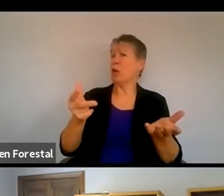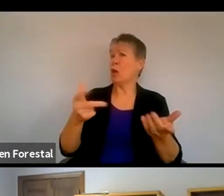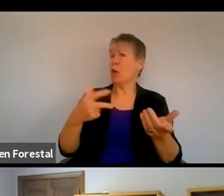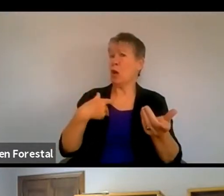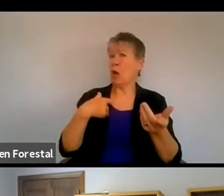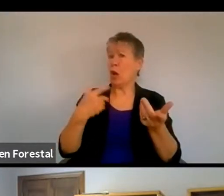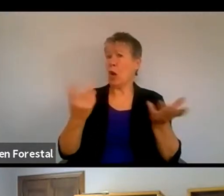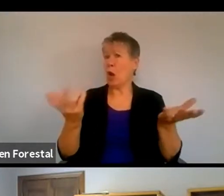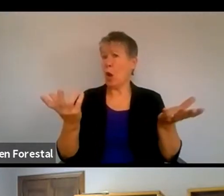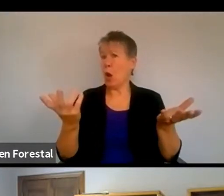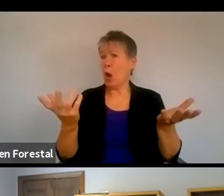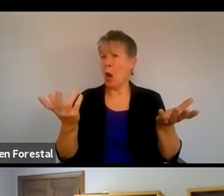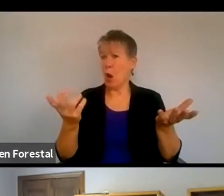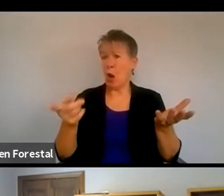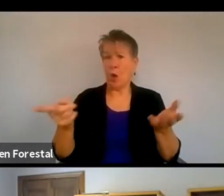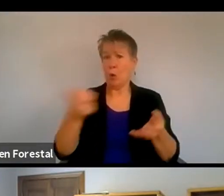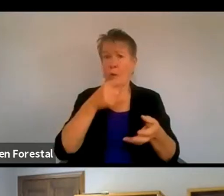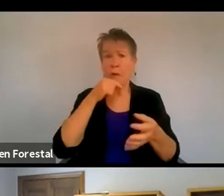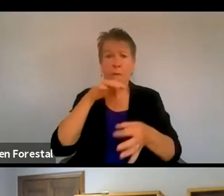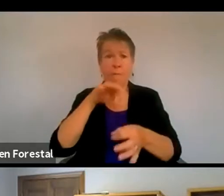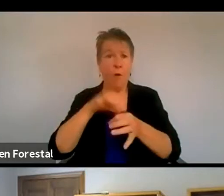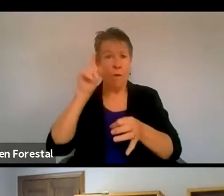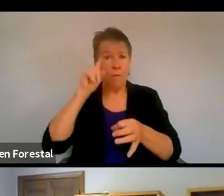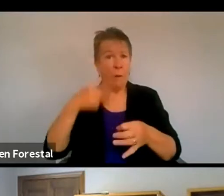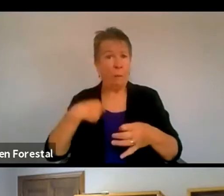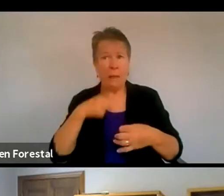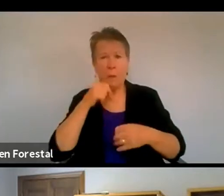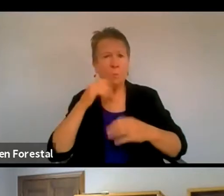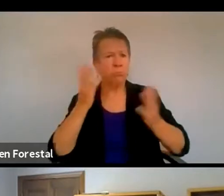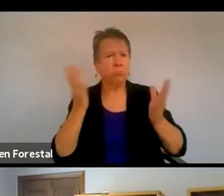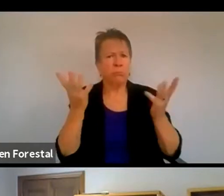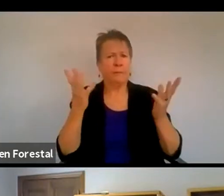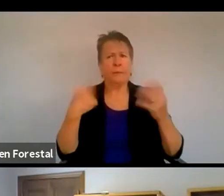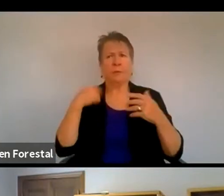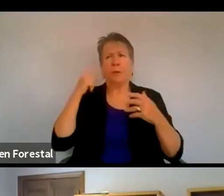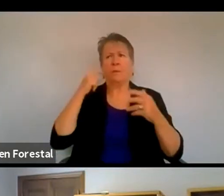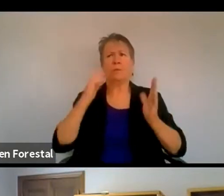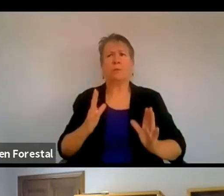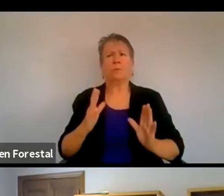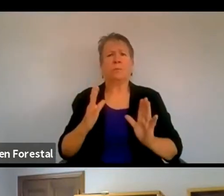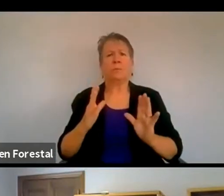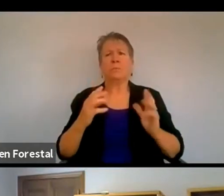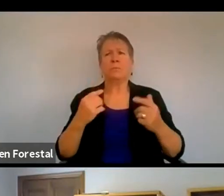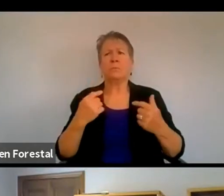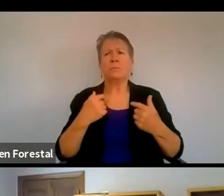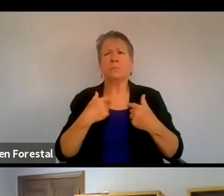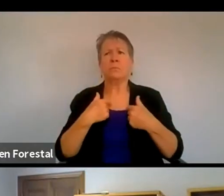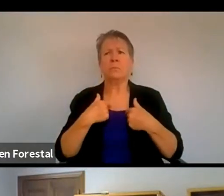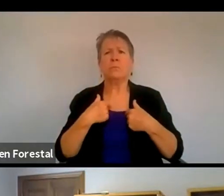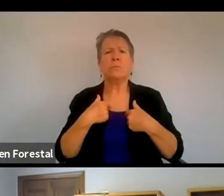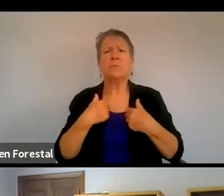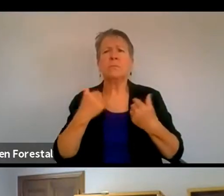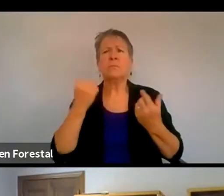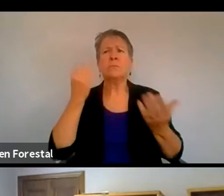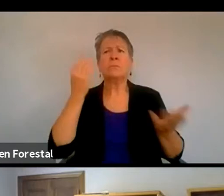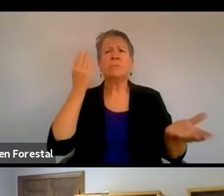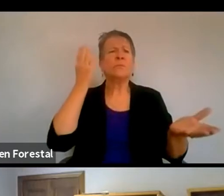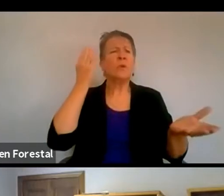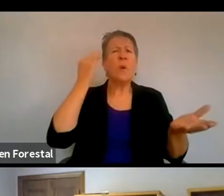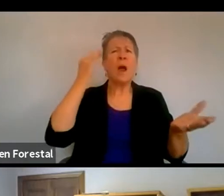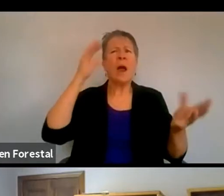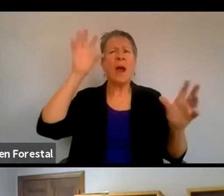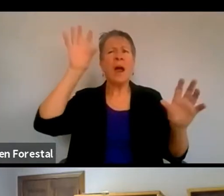president or anyone else in the Senate Republican caucus doesn't look at the facts. A huge federal